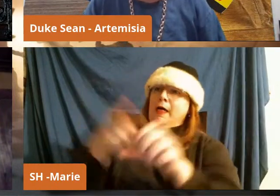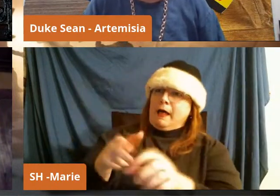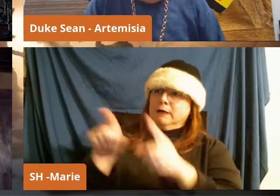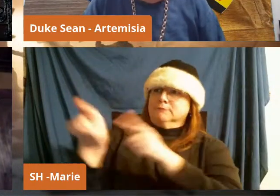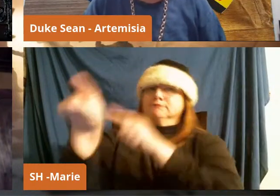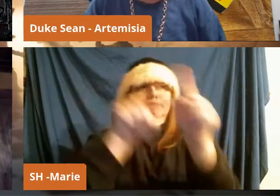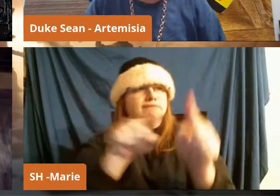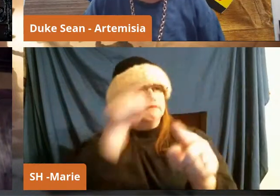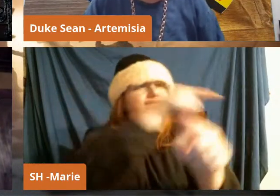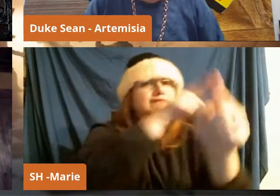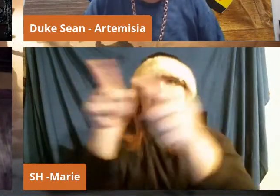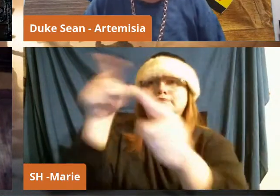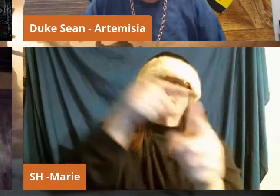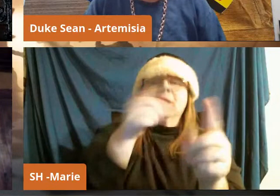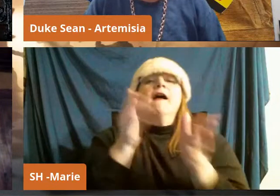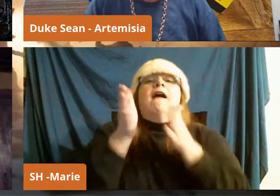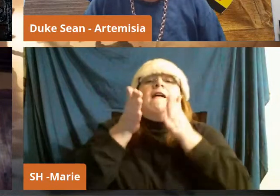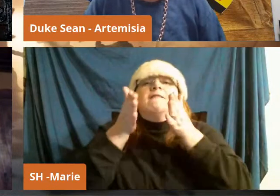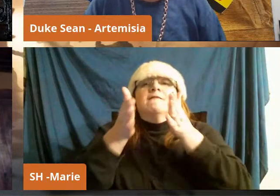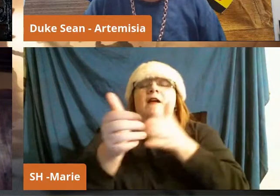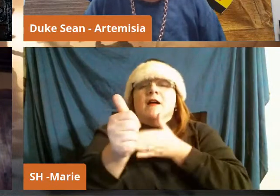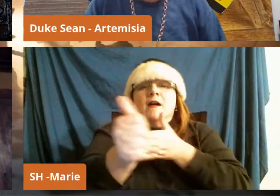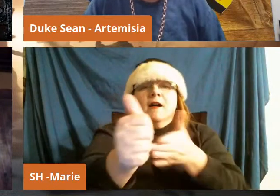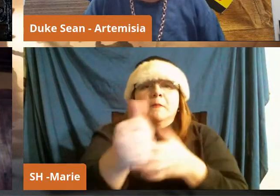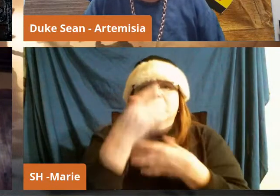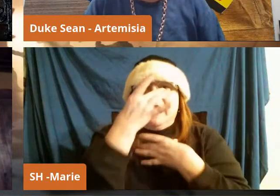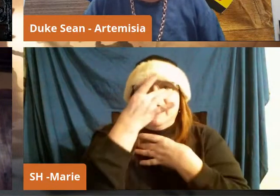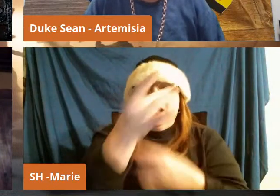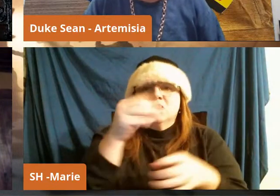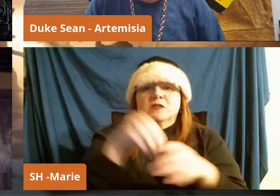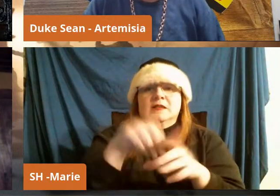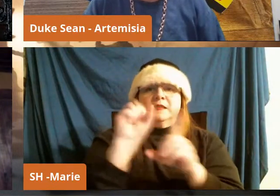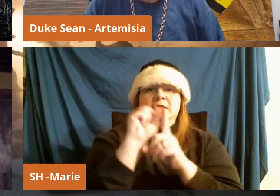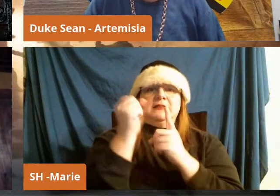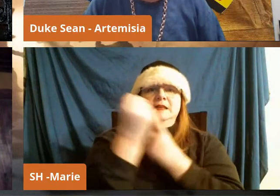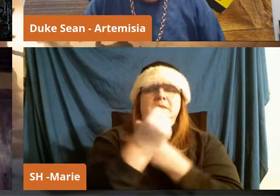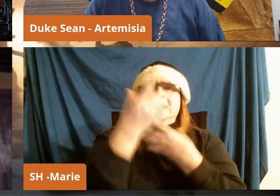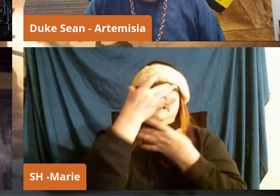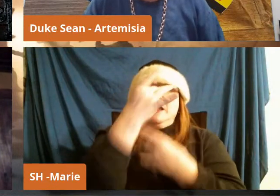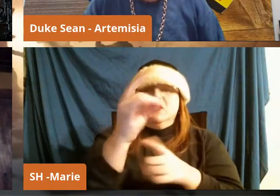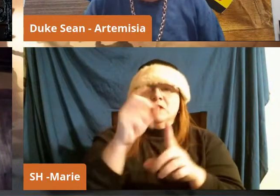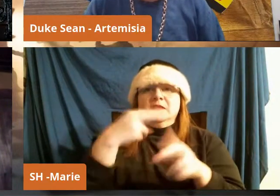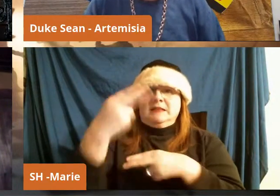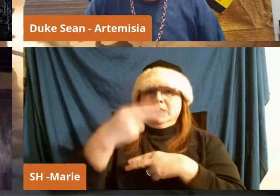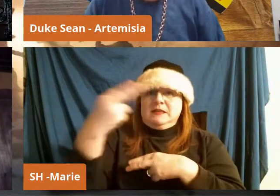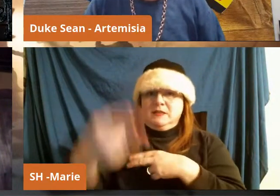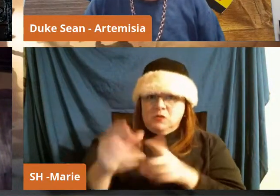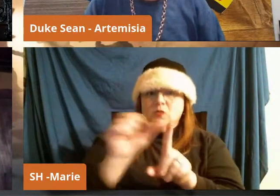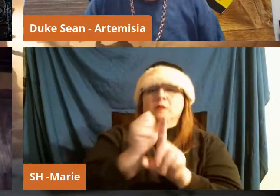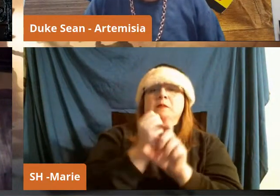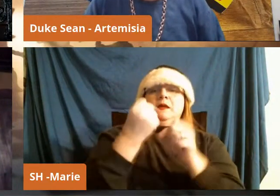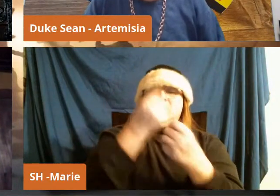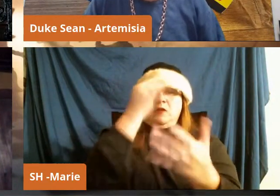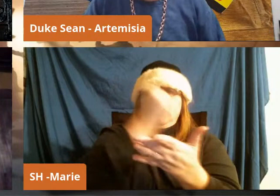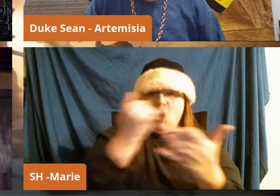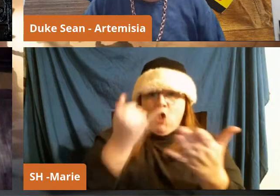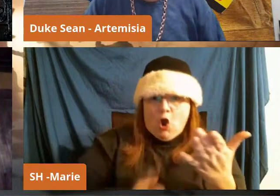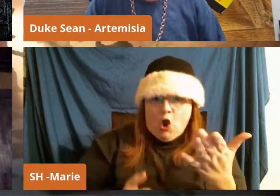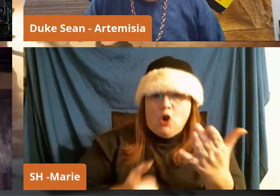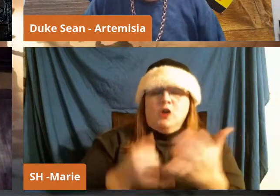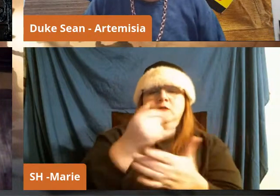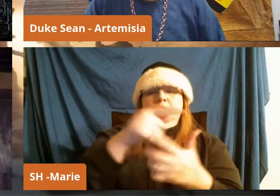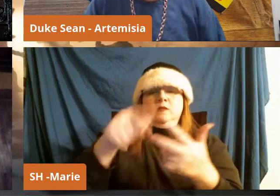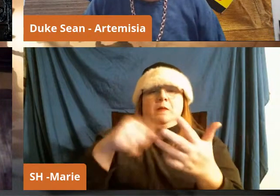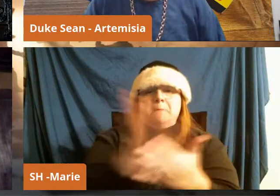that. Follow that path. Be interested in the society. Be interested in the history. Be interested in the art, the artisans,